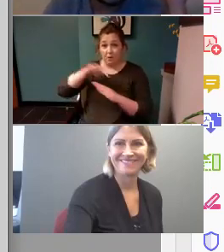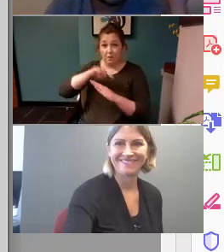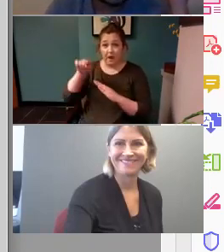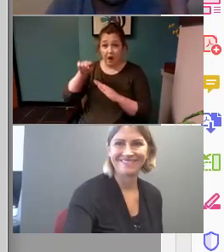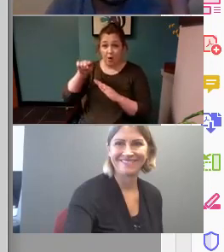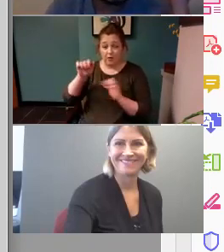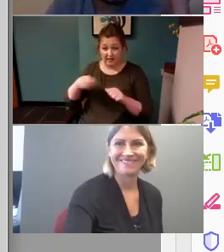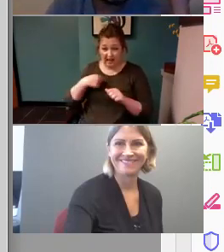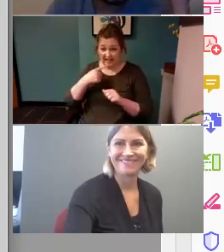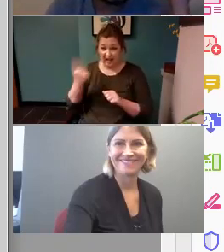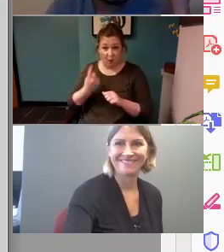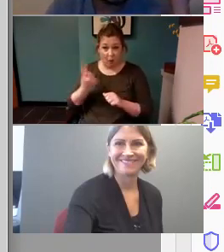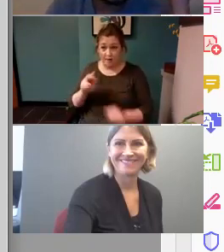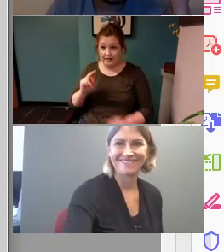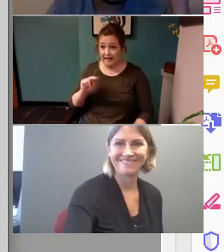some constant?